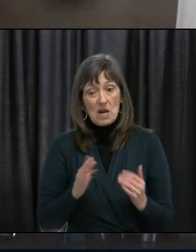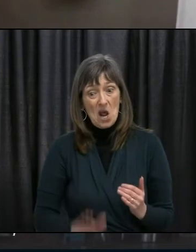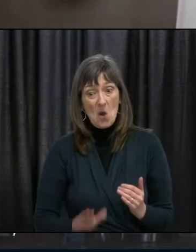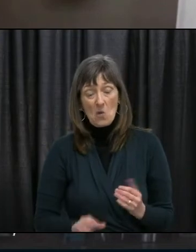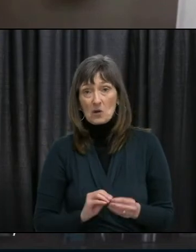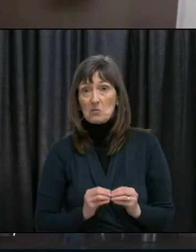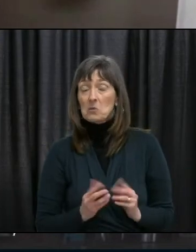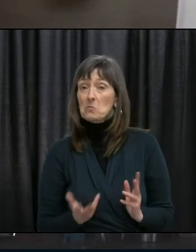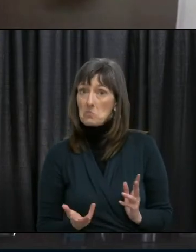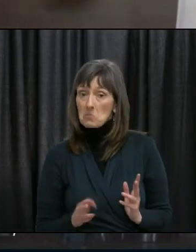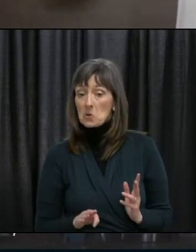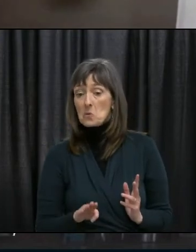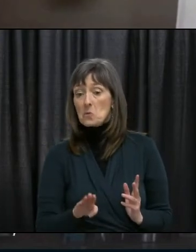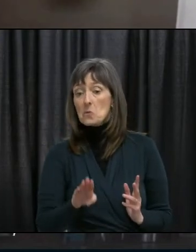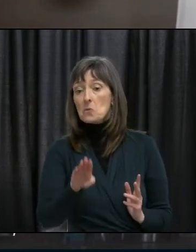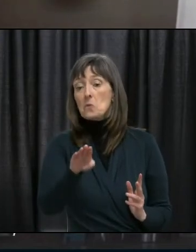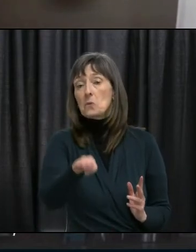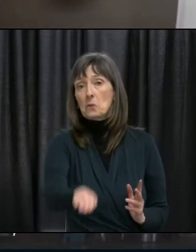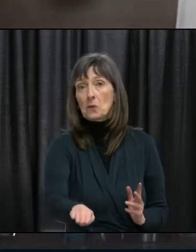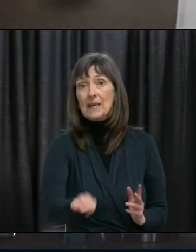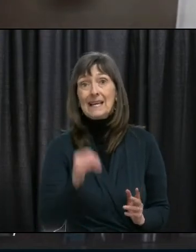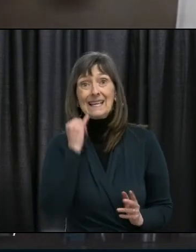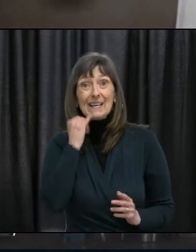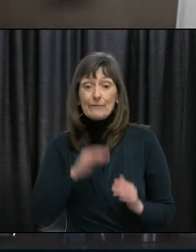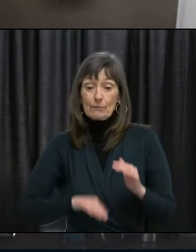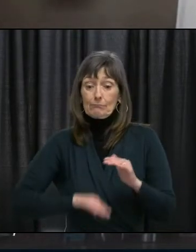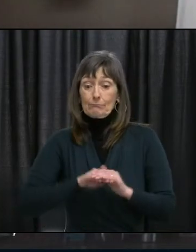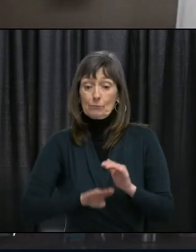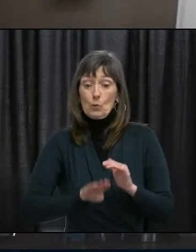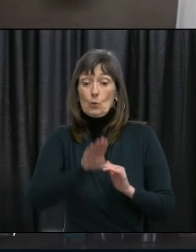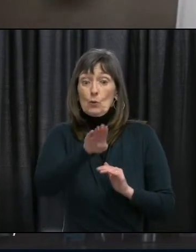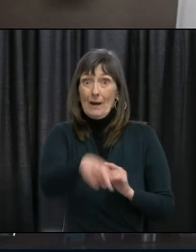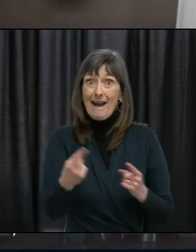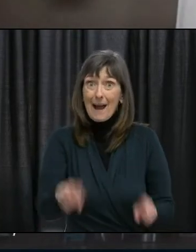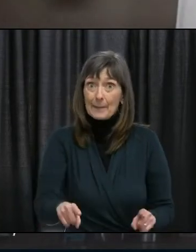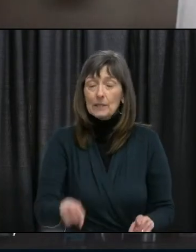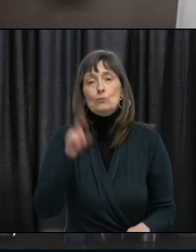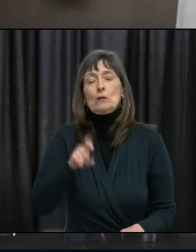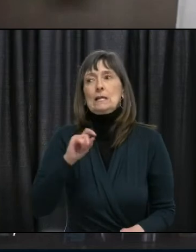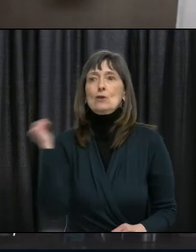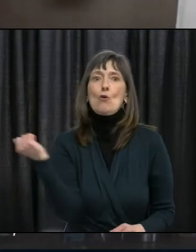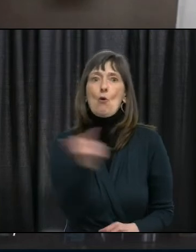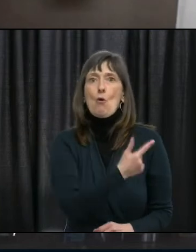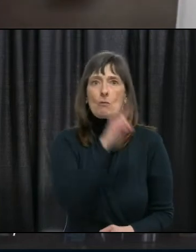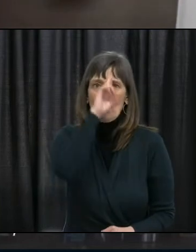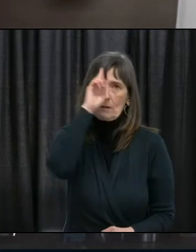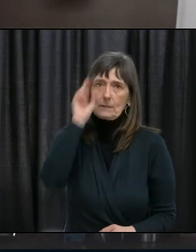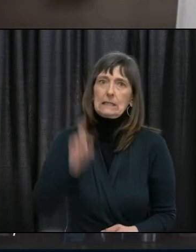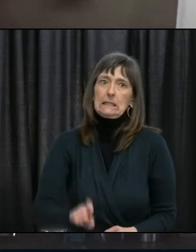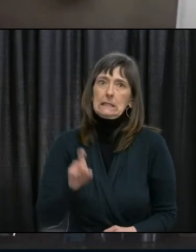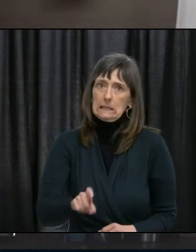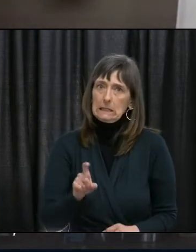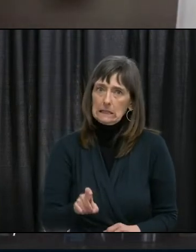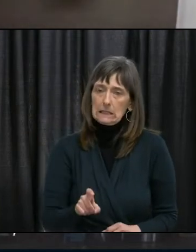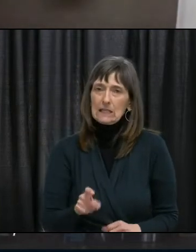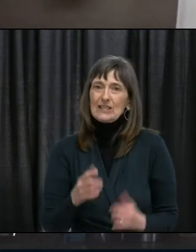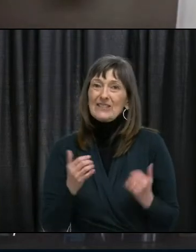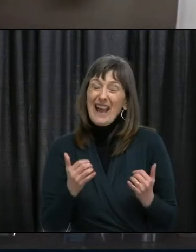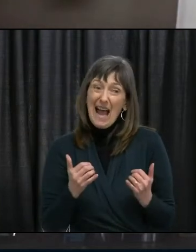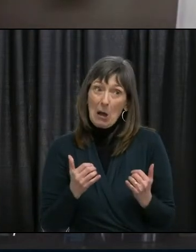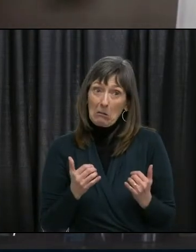available hospital beds to be able to cope with that. So to fill even a non-COVID facility, designated